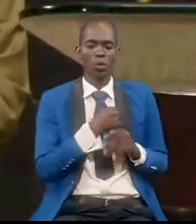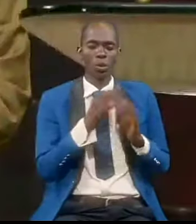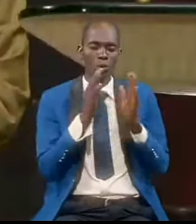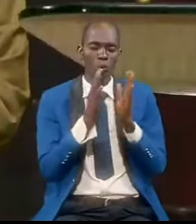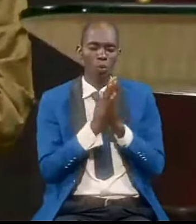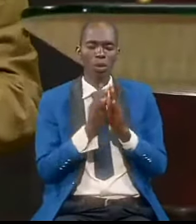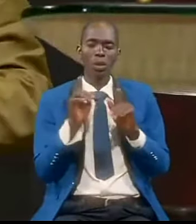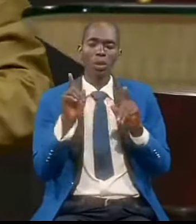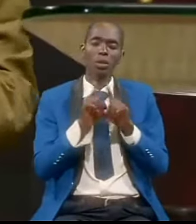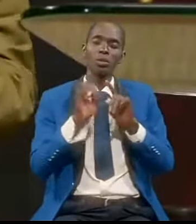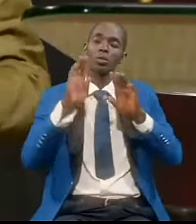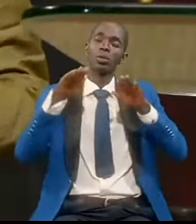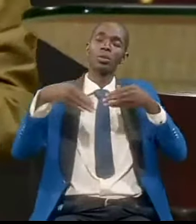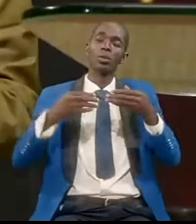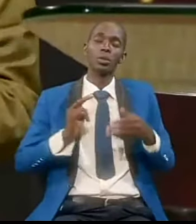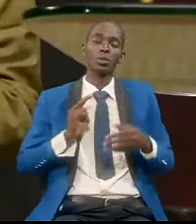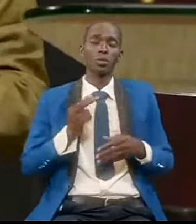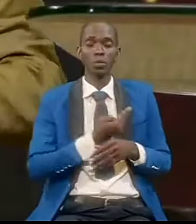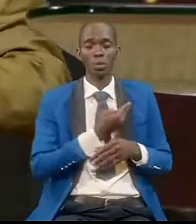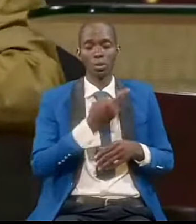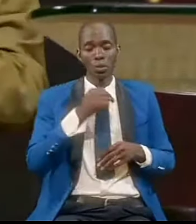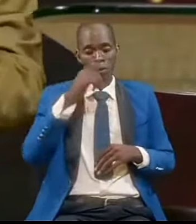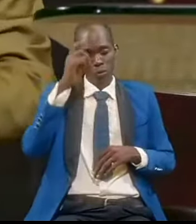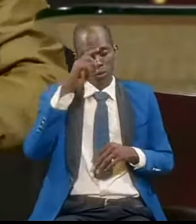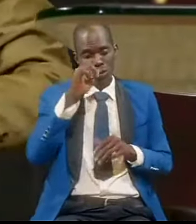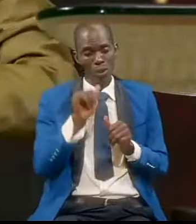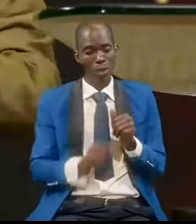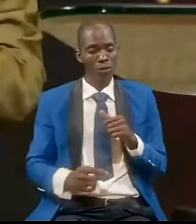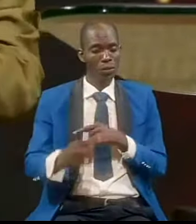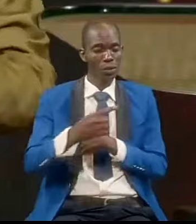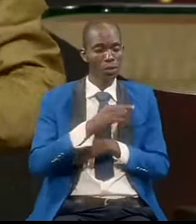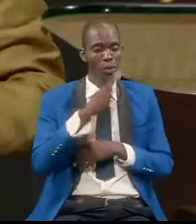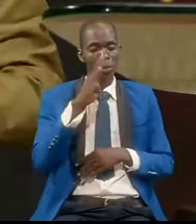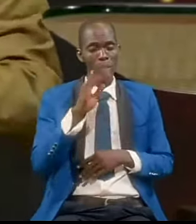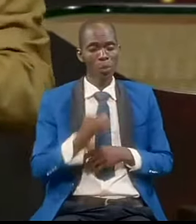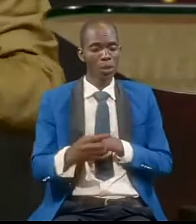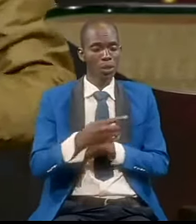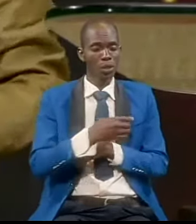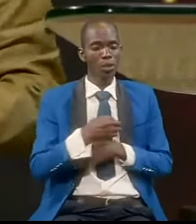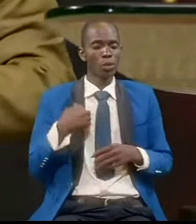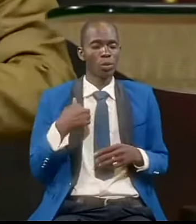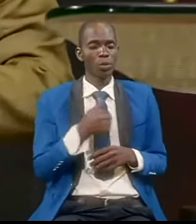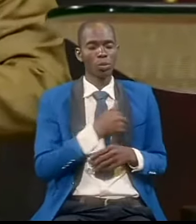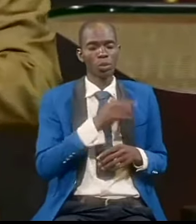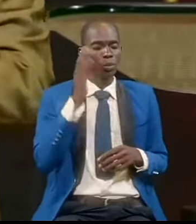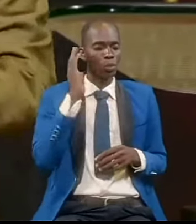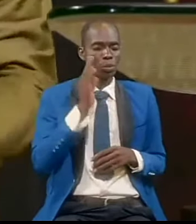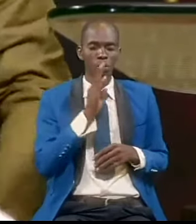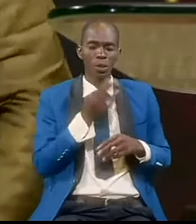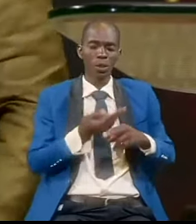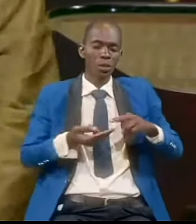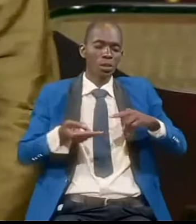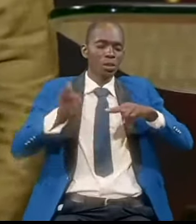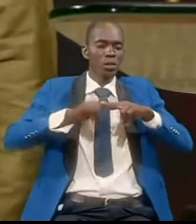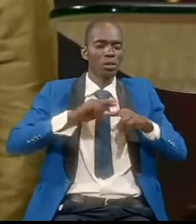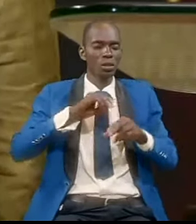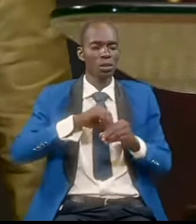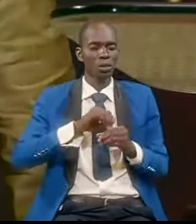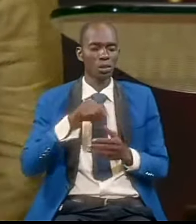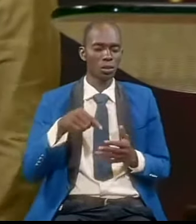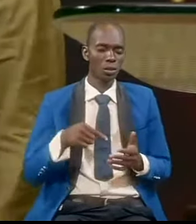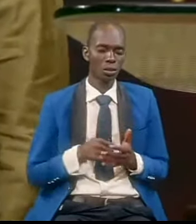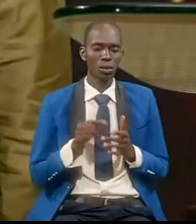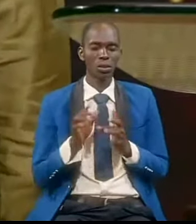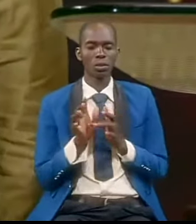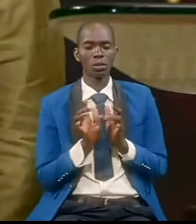give us the wisdom, day by day we'll be increasing in this scriptural, spiritual